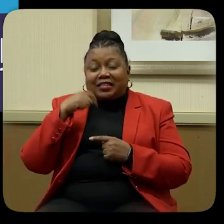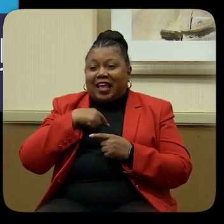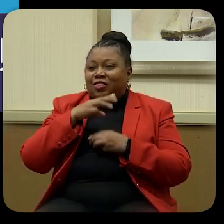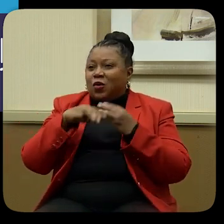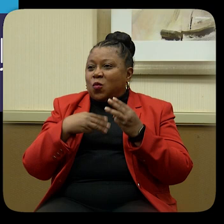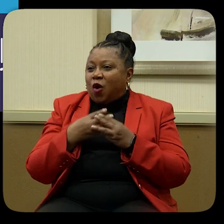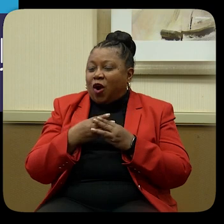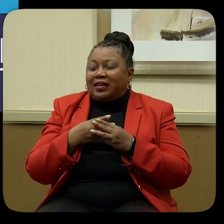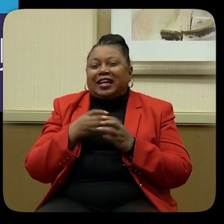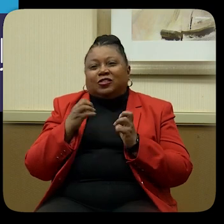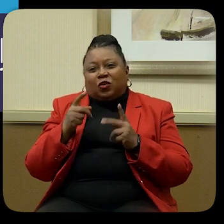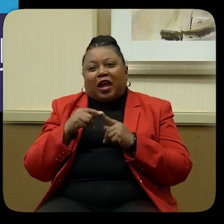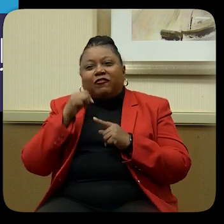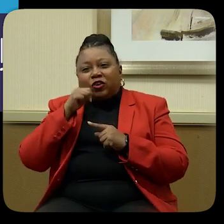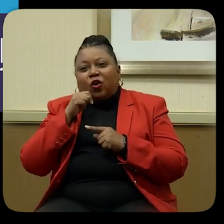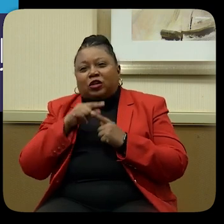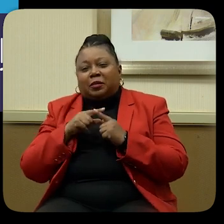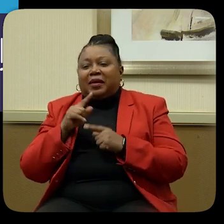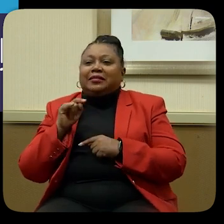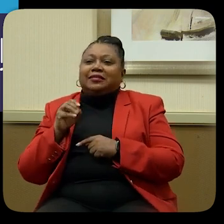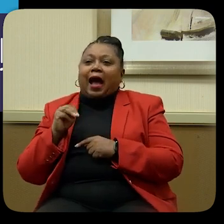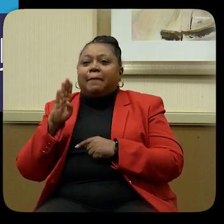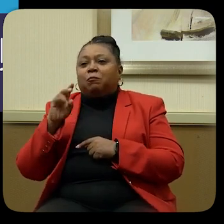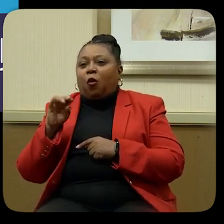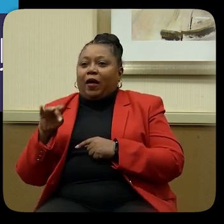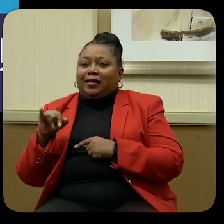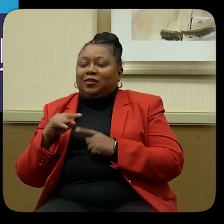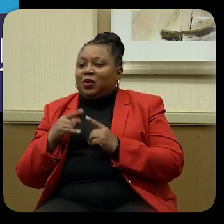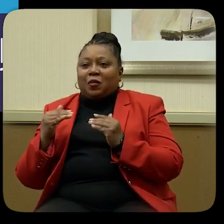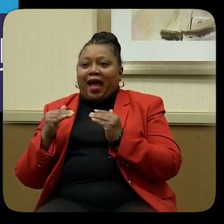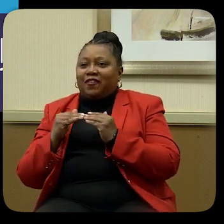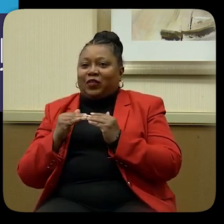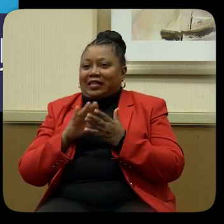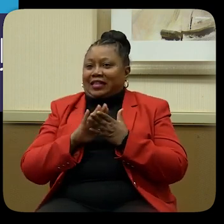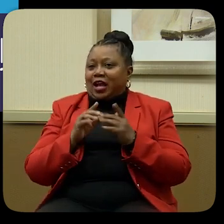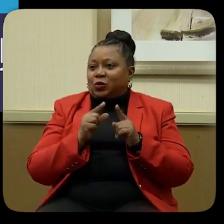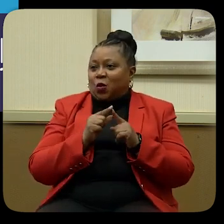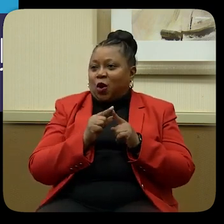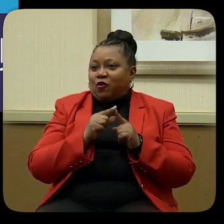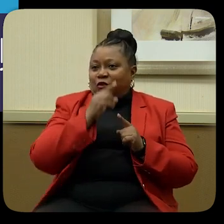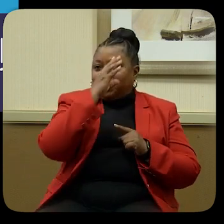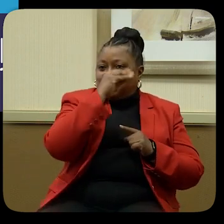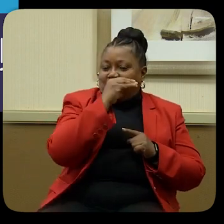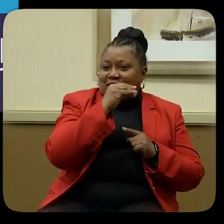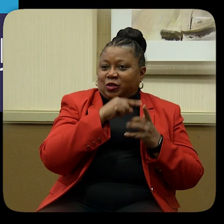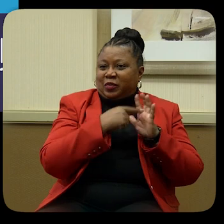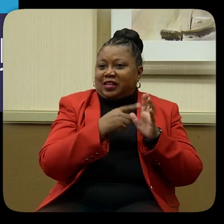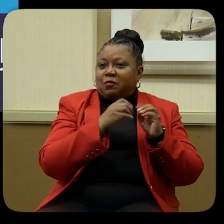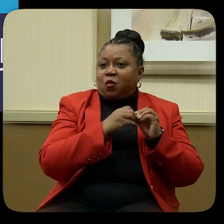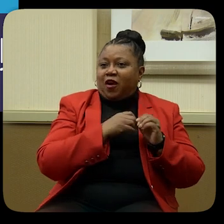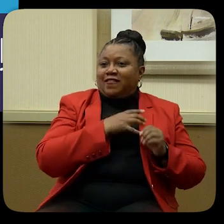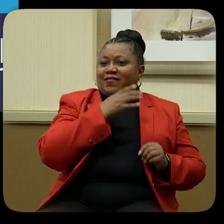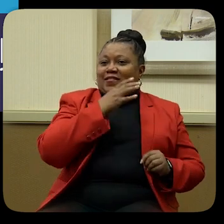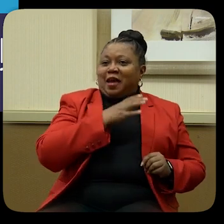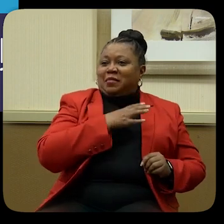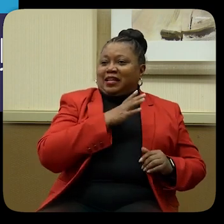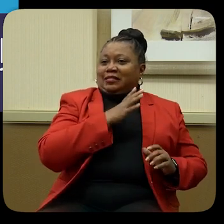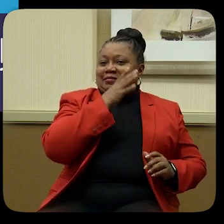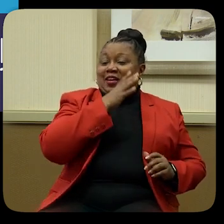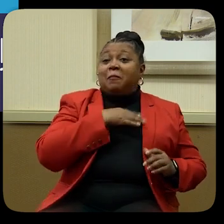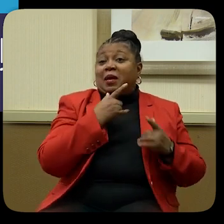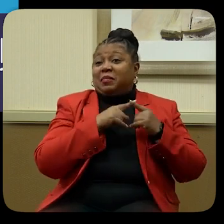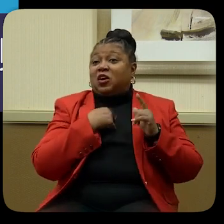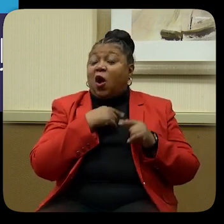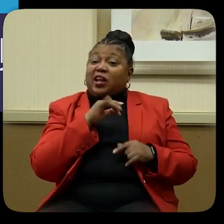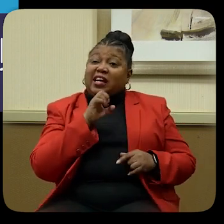our world, it's okay for girls to be tomboys, but we don't have an equivalent nice word for boys who present more feminine, right? We might